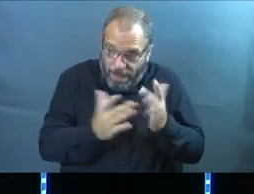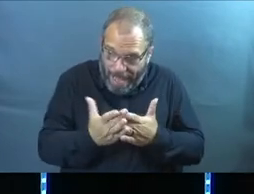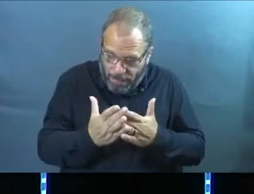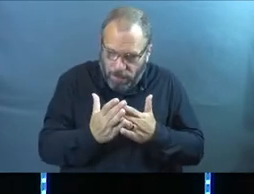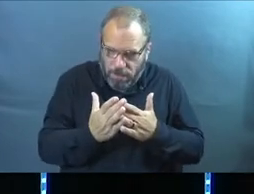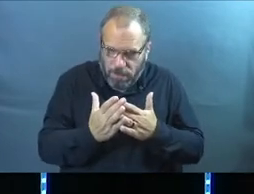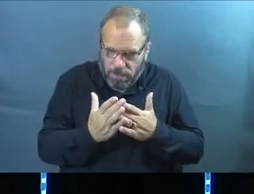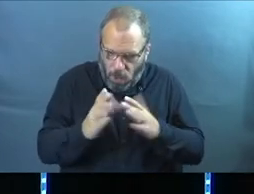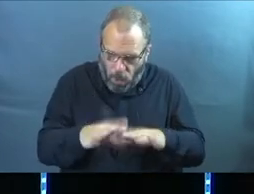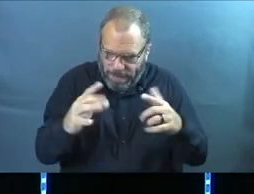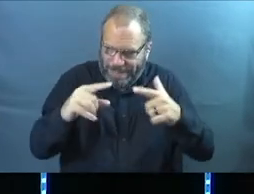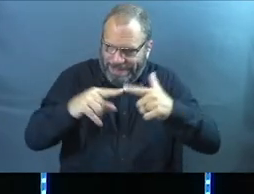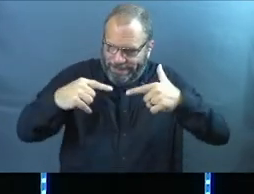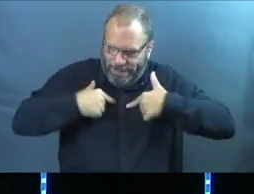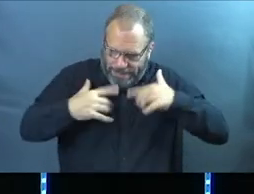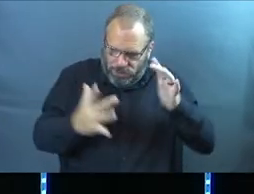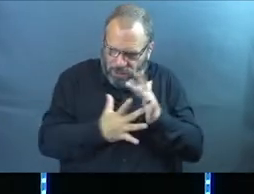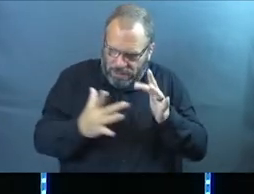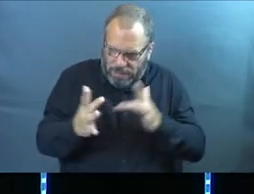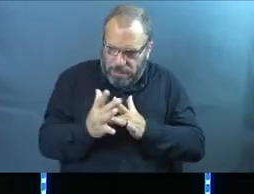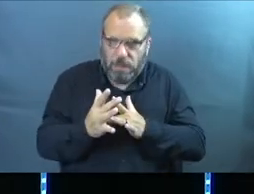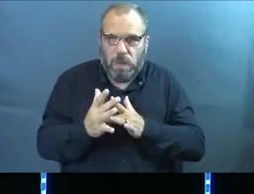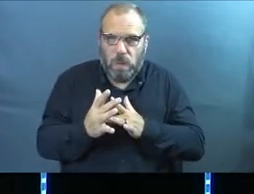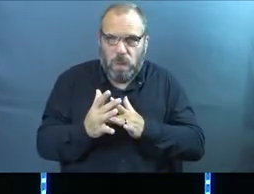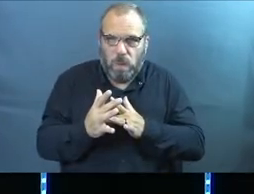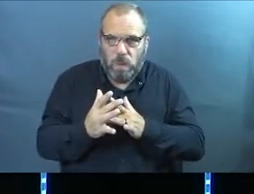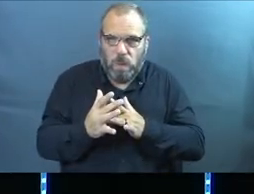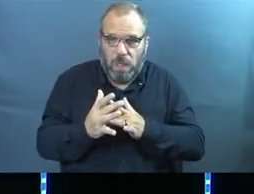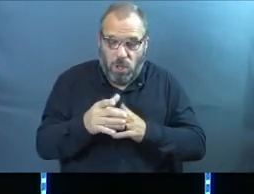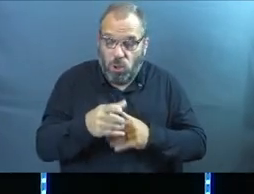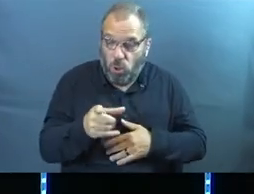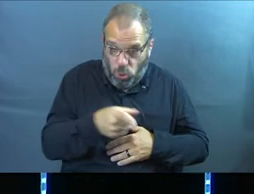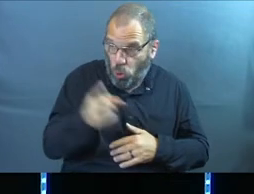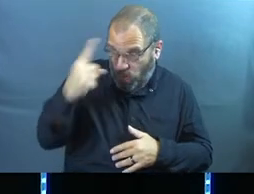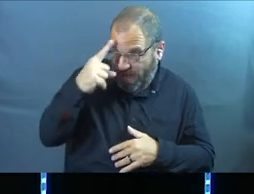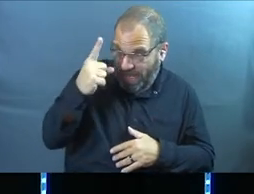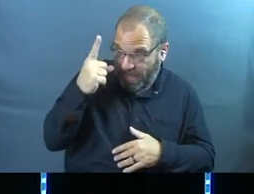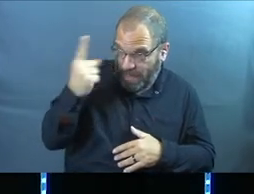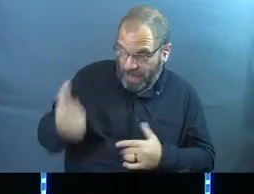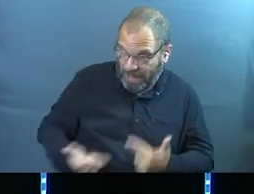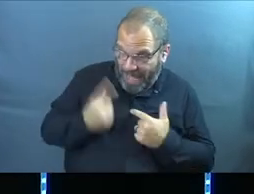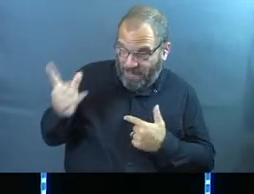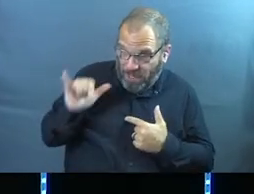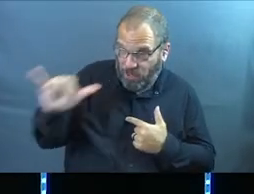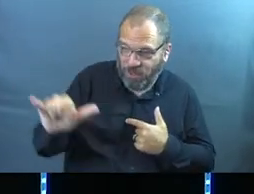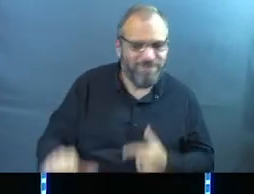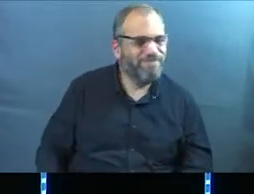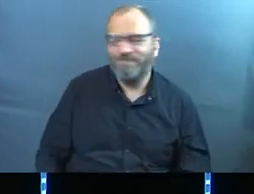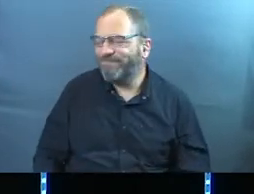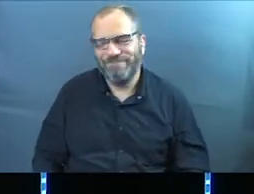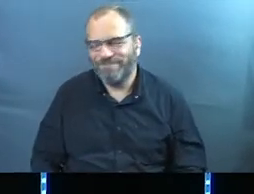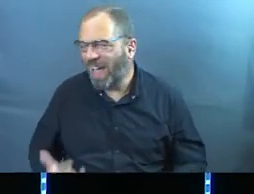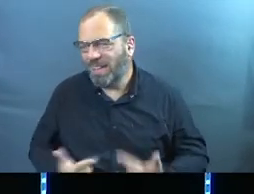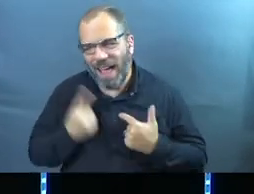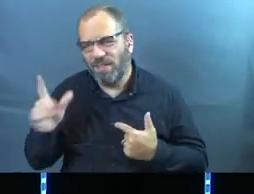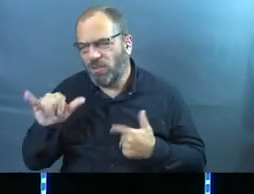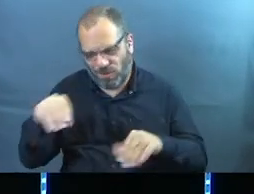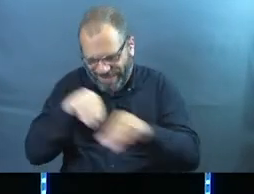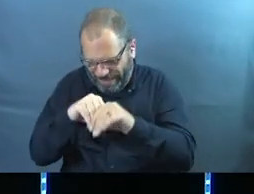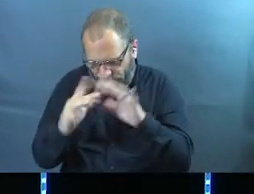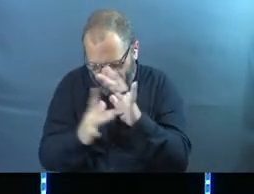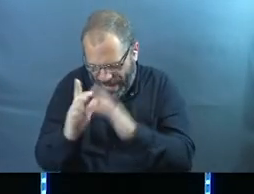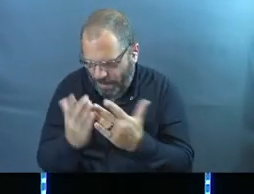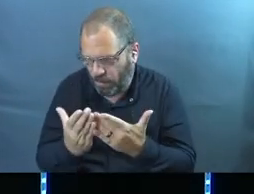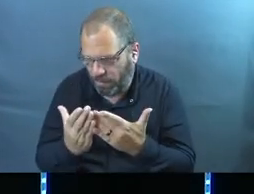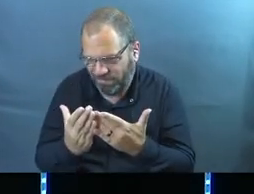along, Jesus says. He says, in them you think you have eternal life. You don't have eternal life in the Bible.